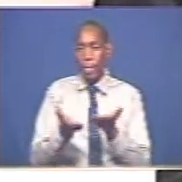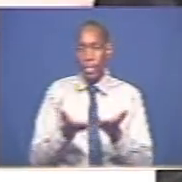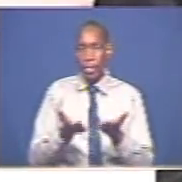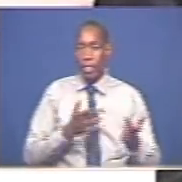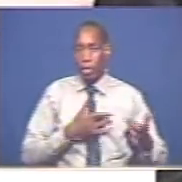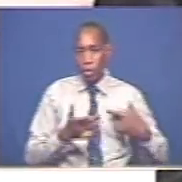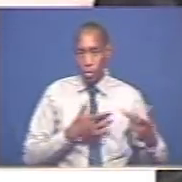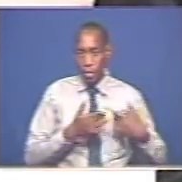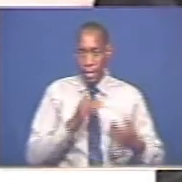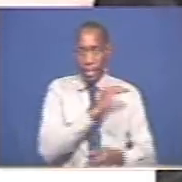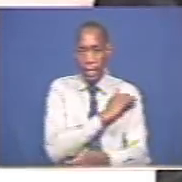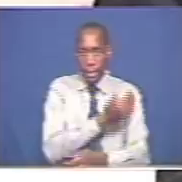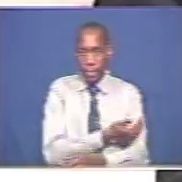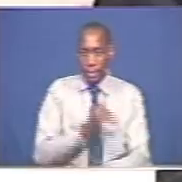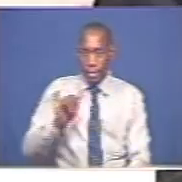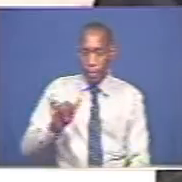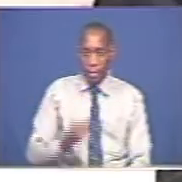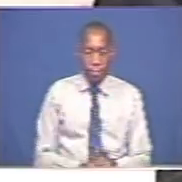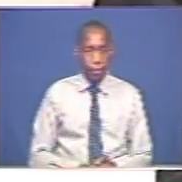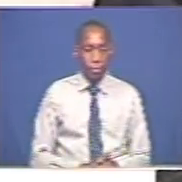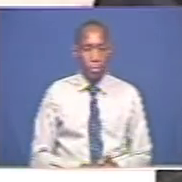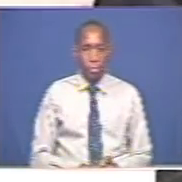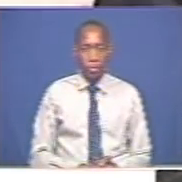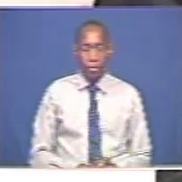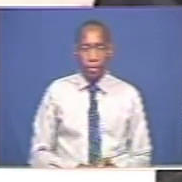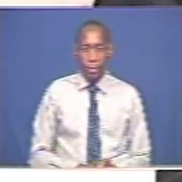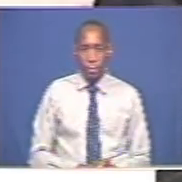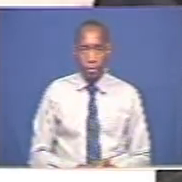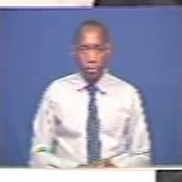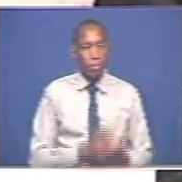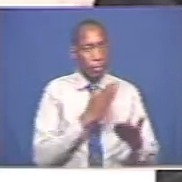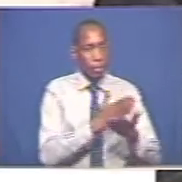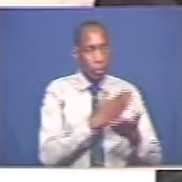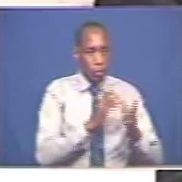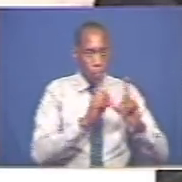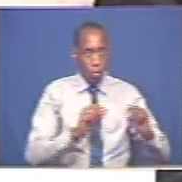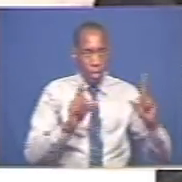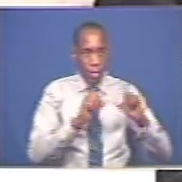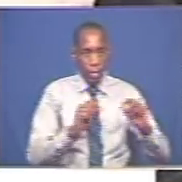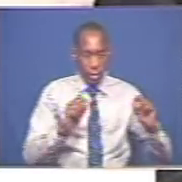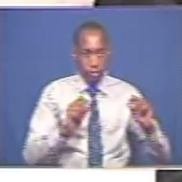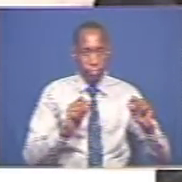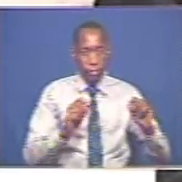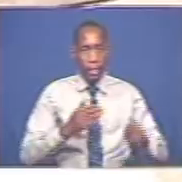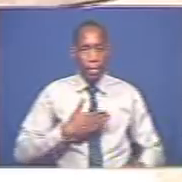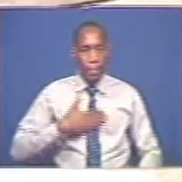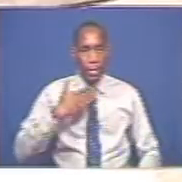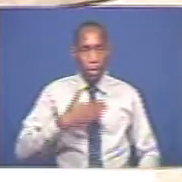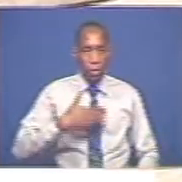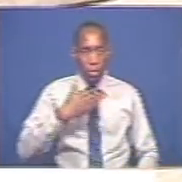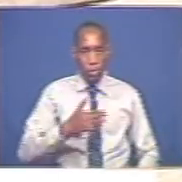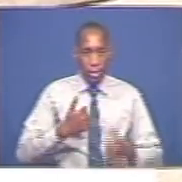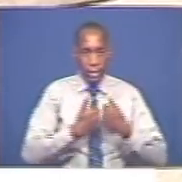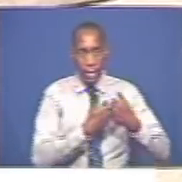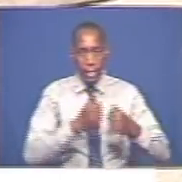their capacity is concerned. You've raised a very valid point, and I want to throw it over to Laichena, because I always like challenging the